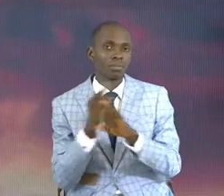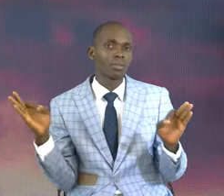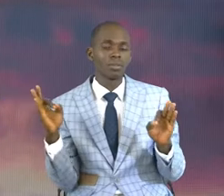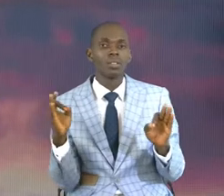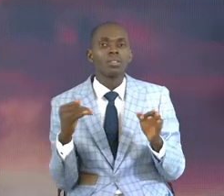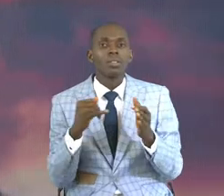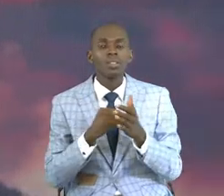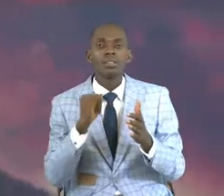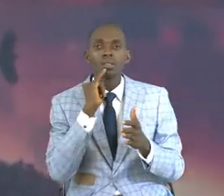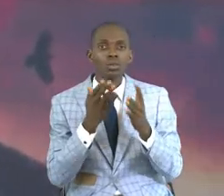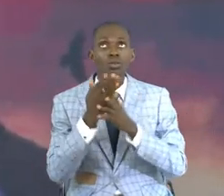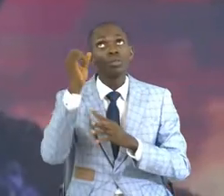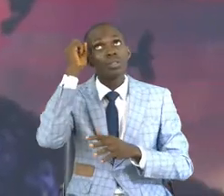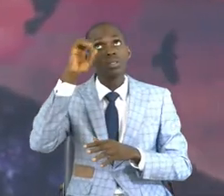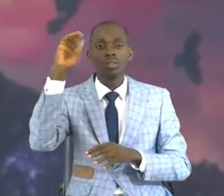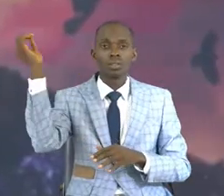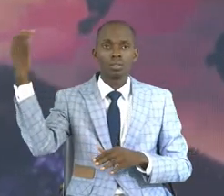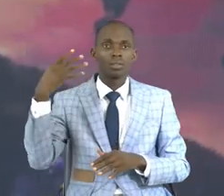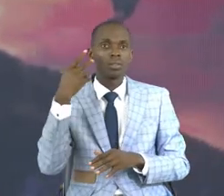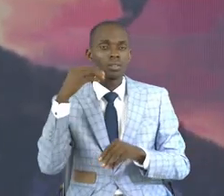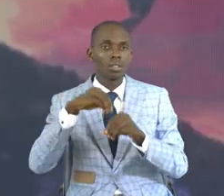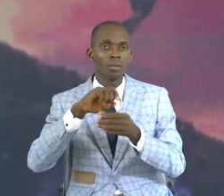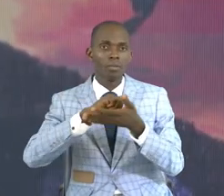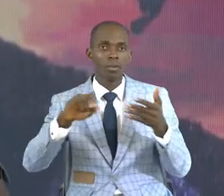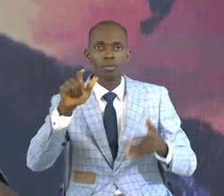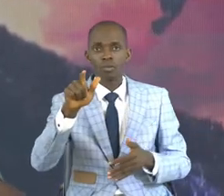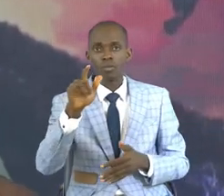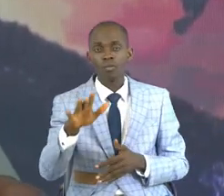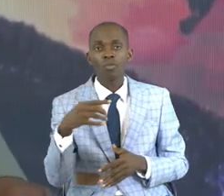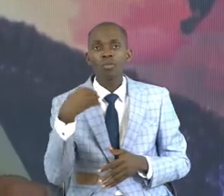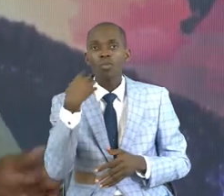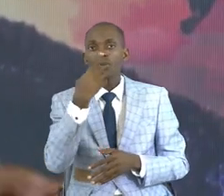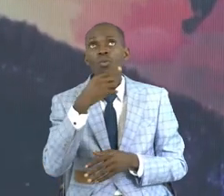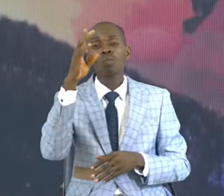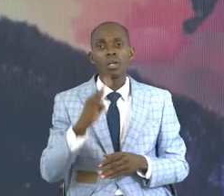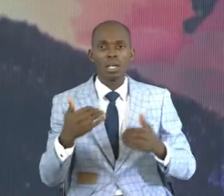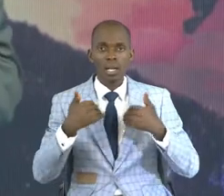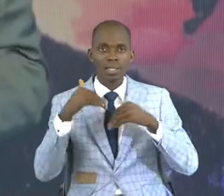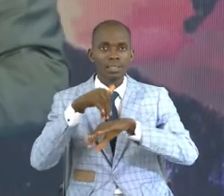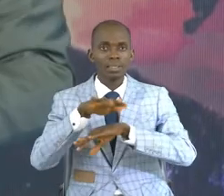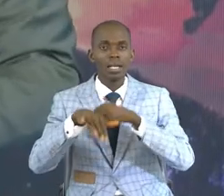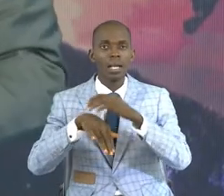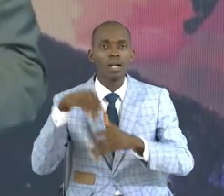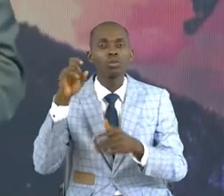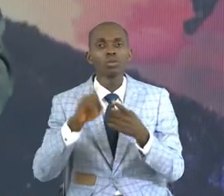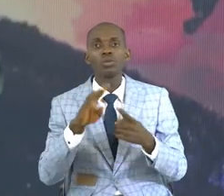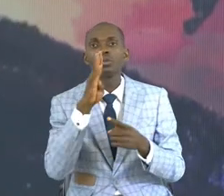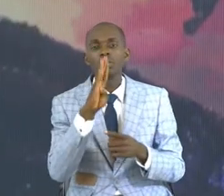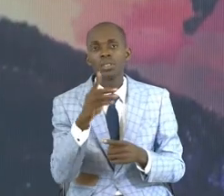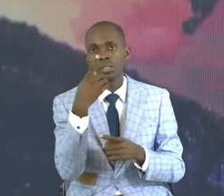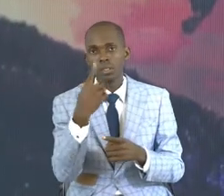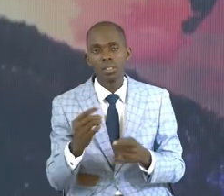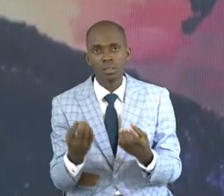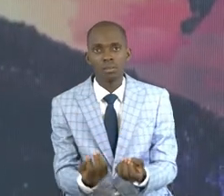Jesus. Verse 25, whom God has set forth to be a propitiation